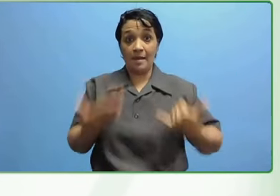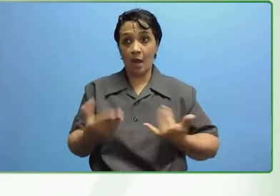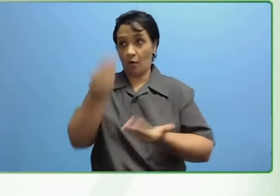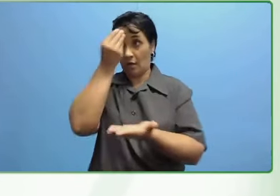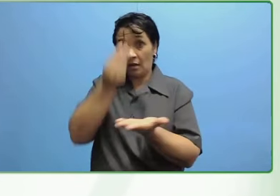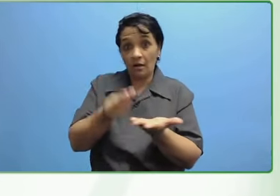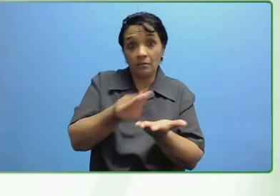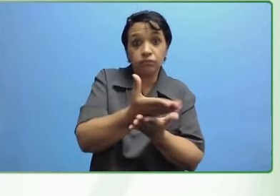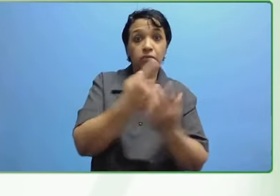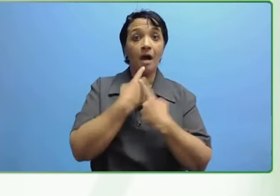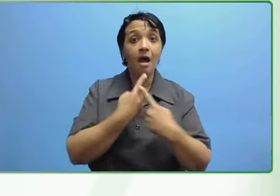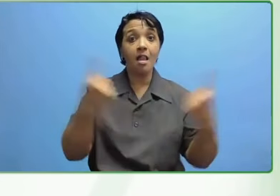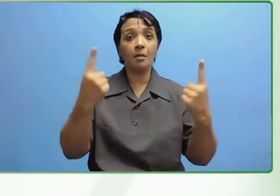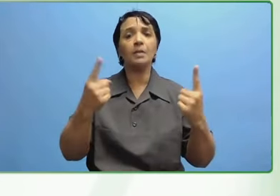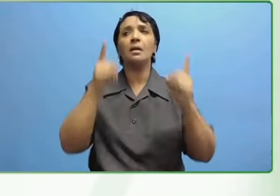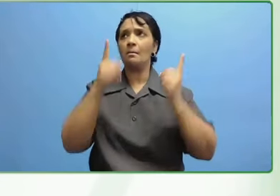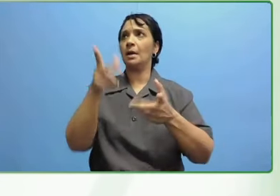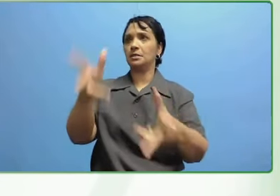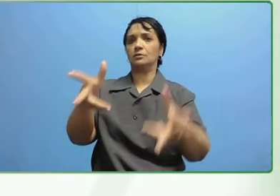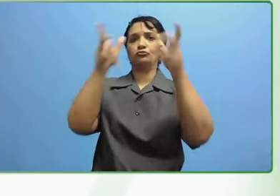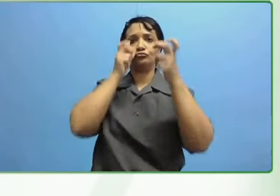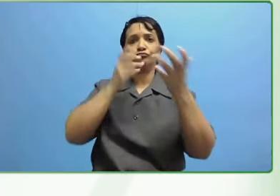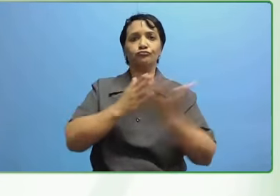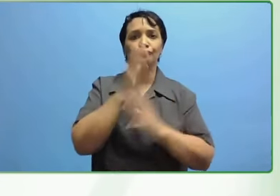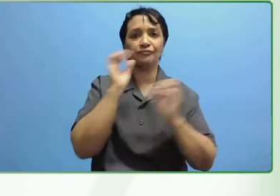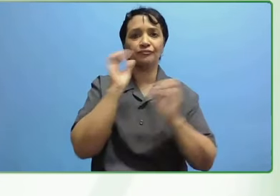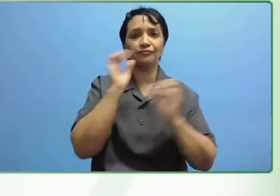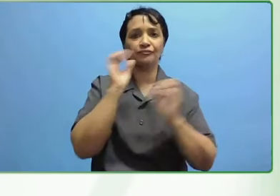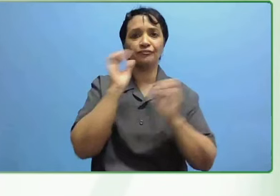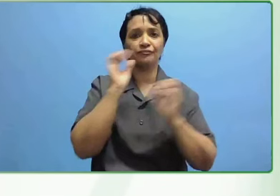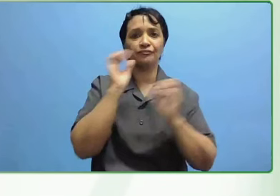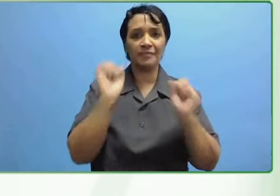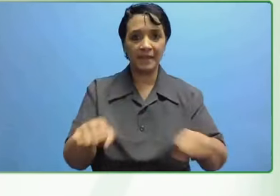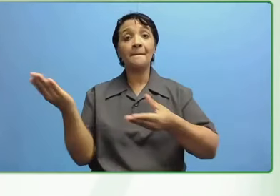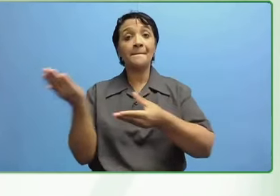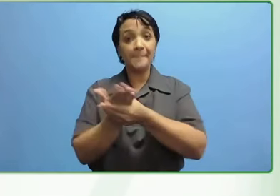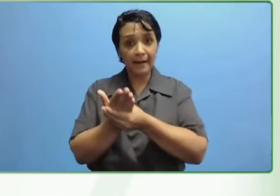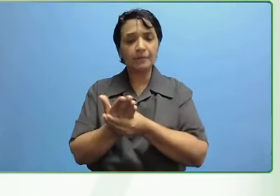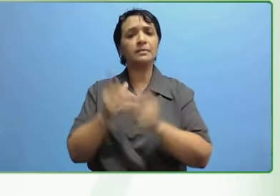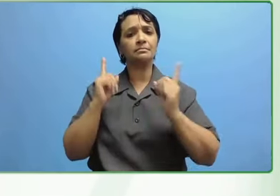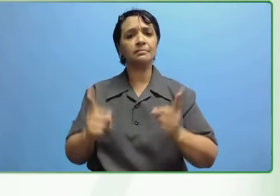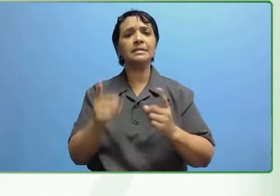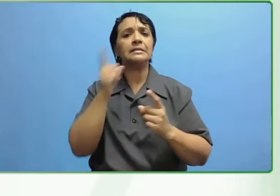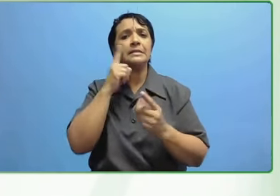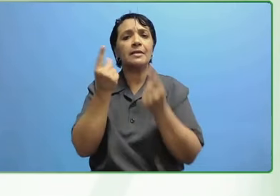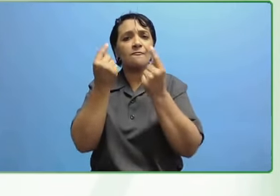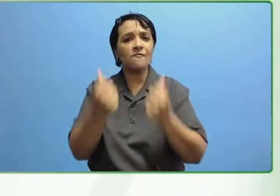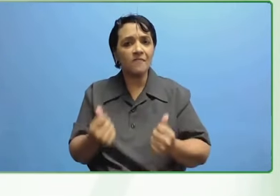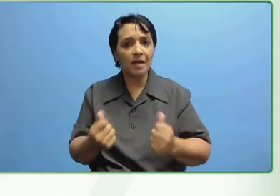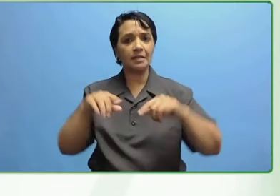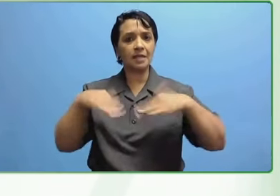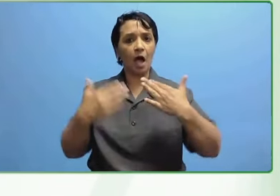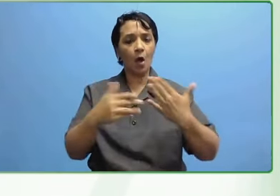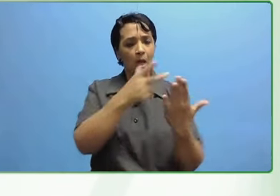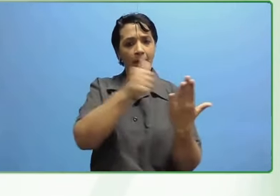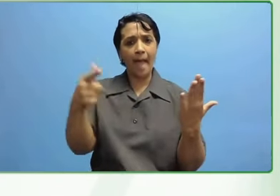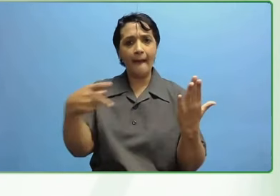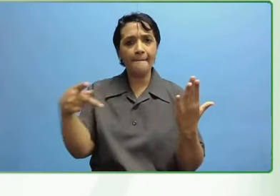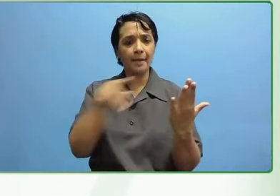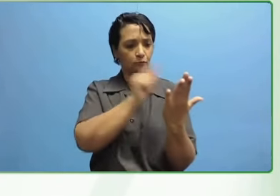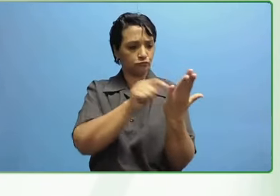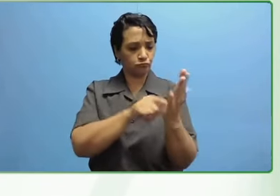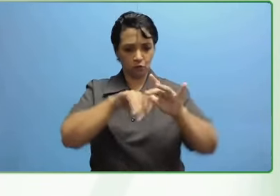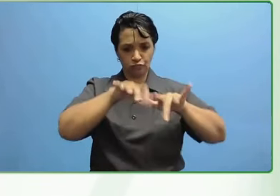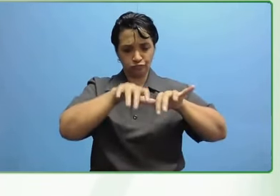It's about consumer banking, so that a person can do their finance on their own using all kinds of apps and computer applications. is